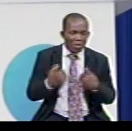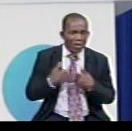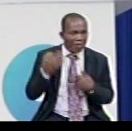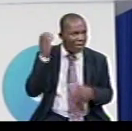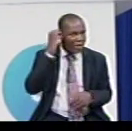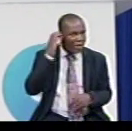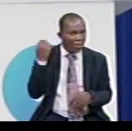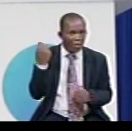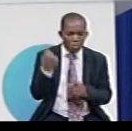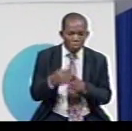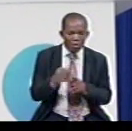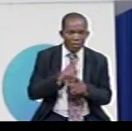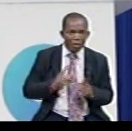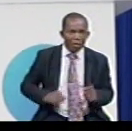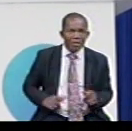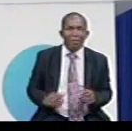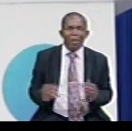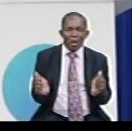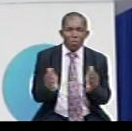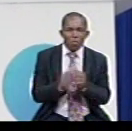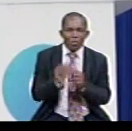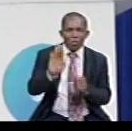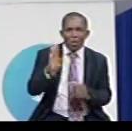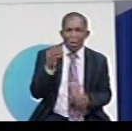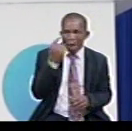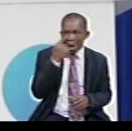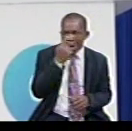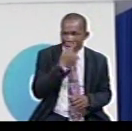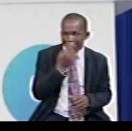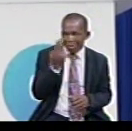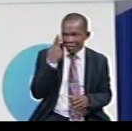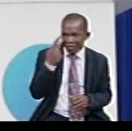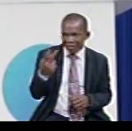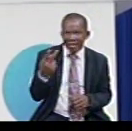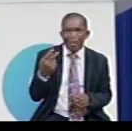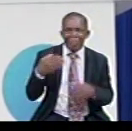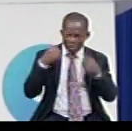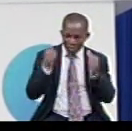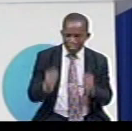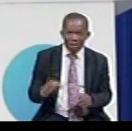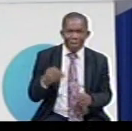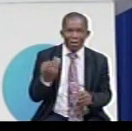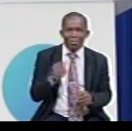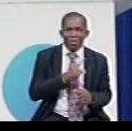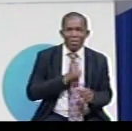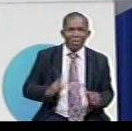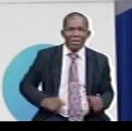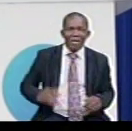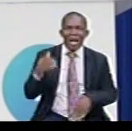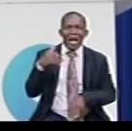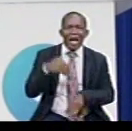And with your eyes, you have seen the power of God, the finger of God at work.